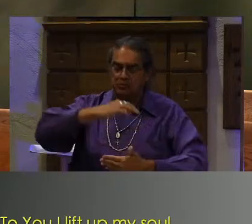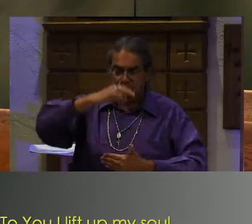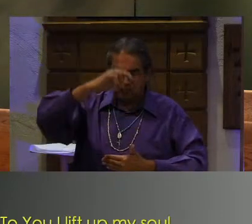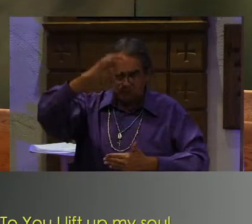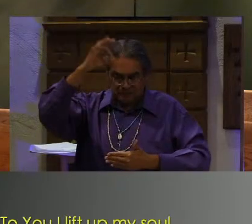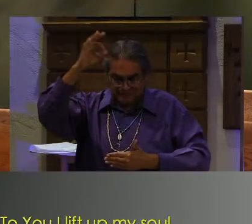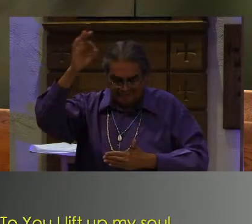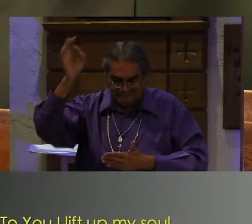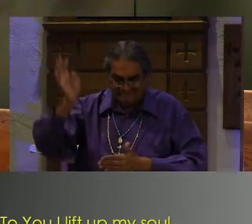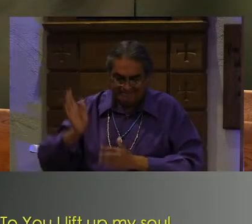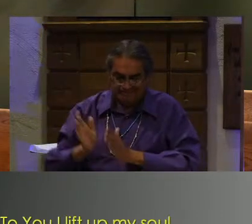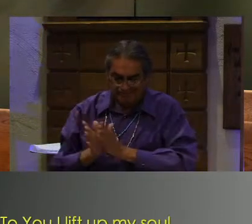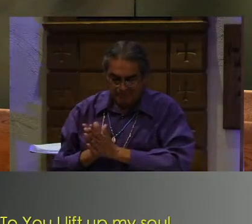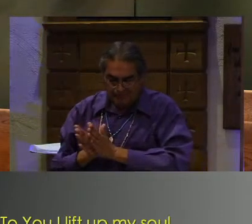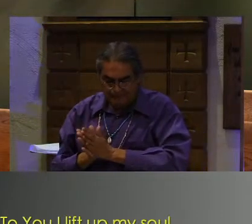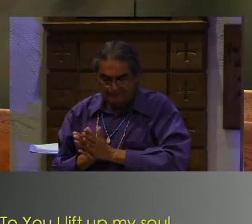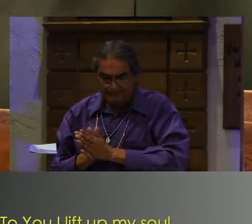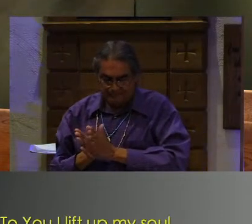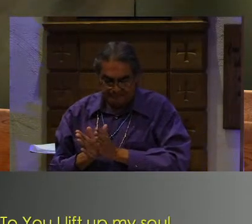soul.